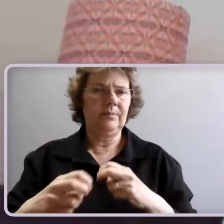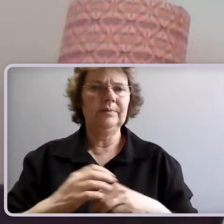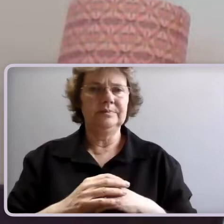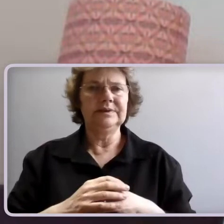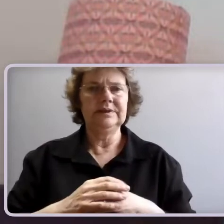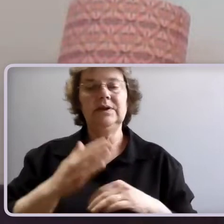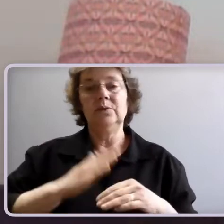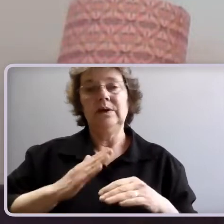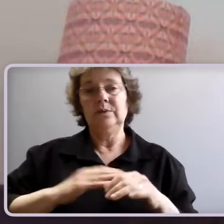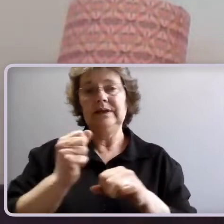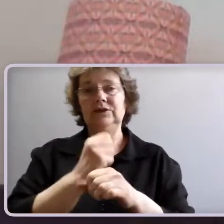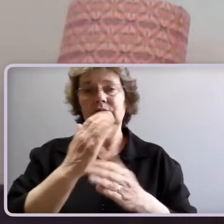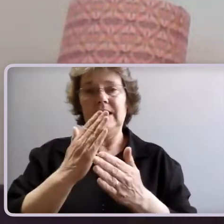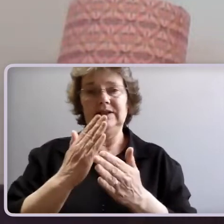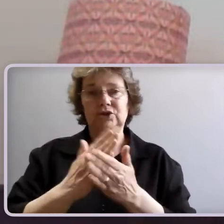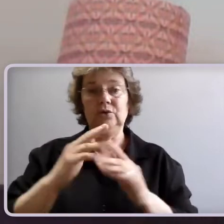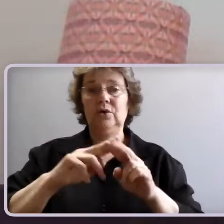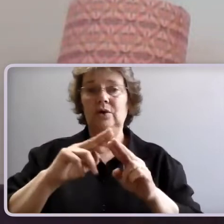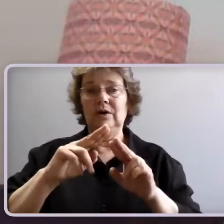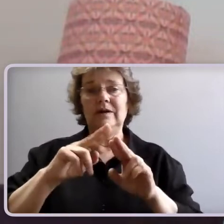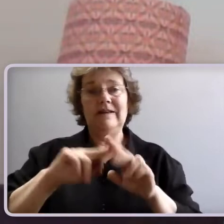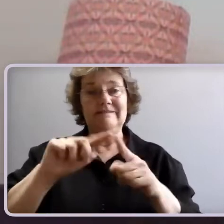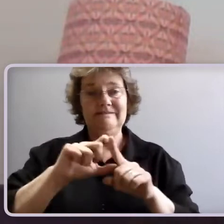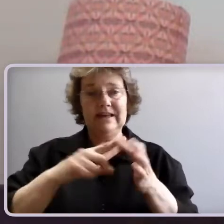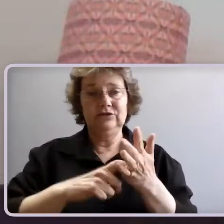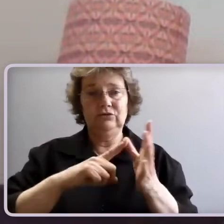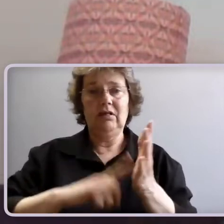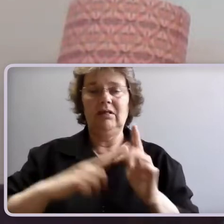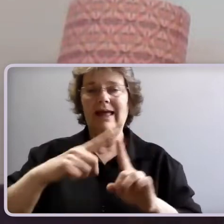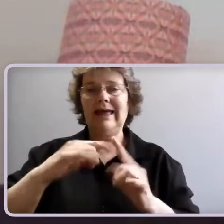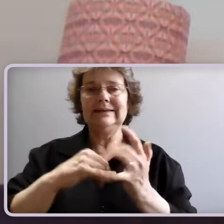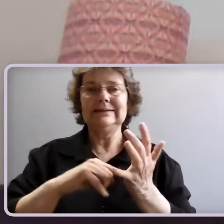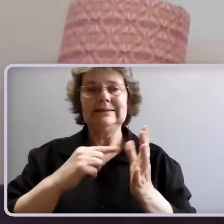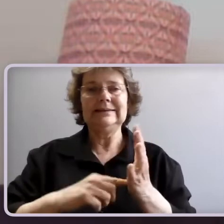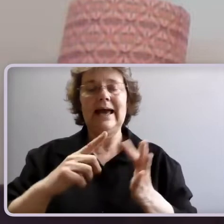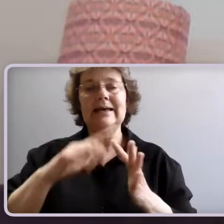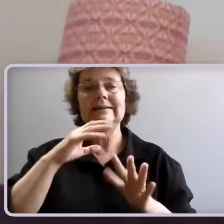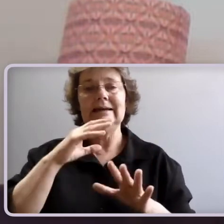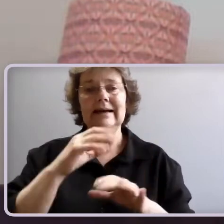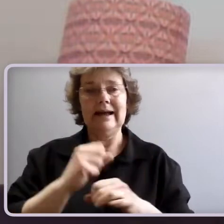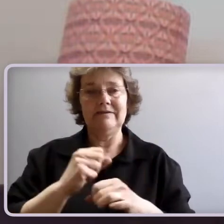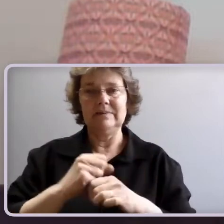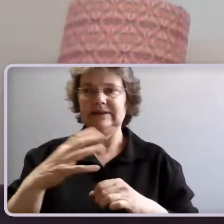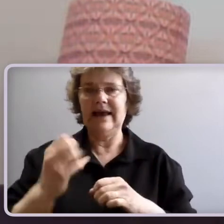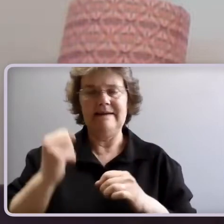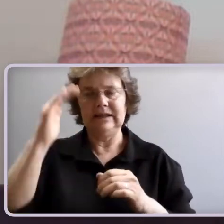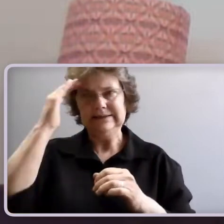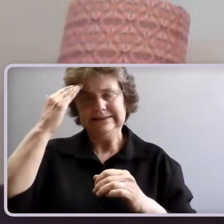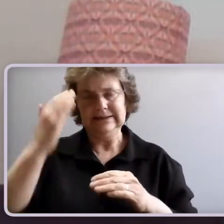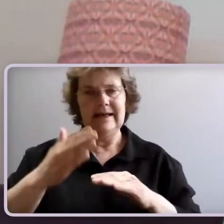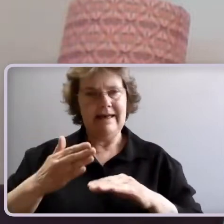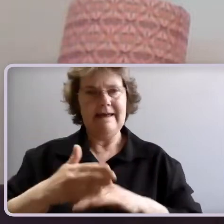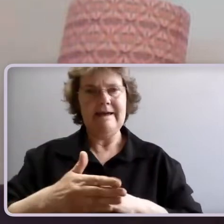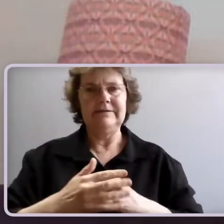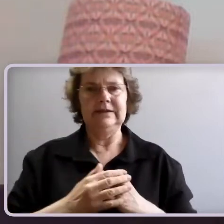by government, federal government and state governments. And also we need to make sure that those measures are infiltrating into our